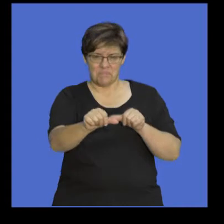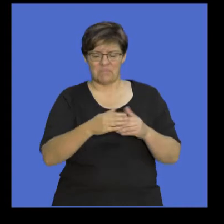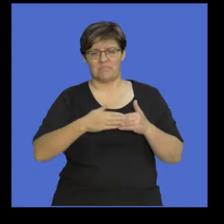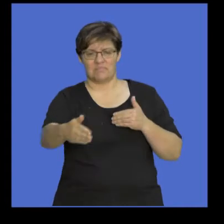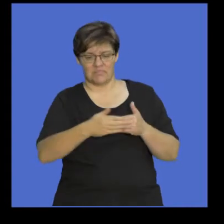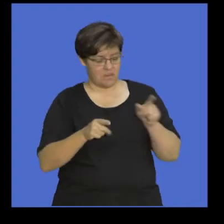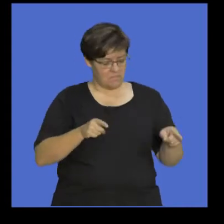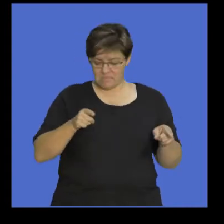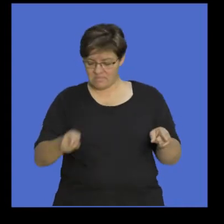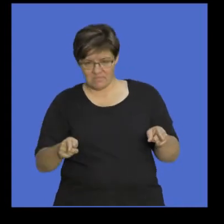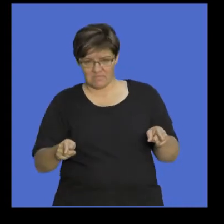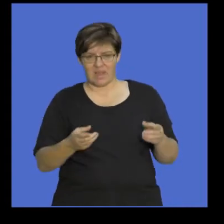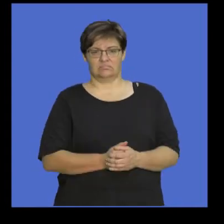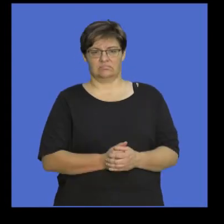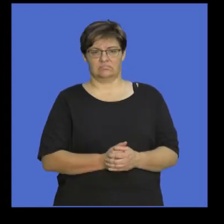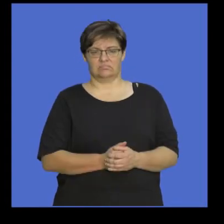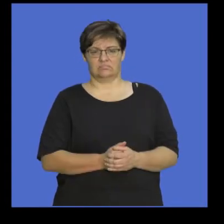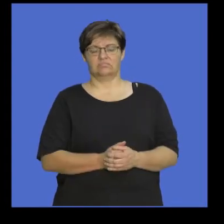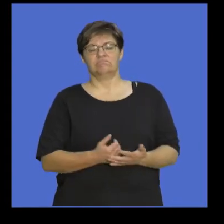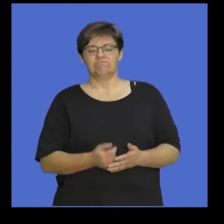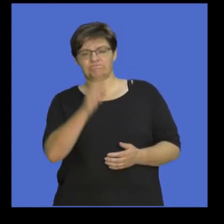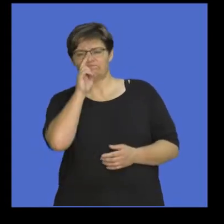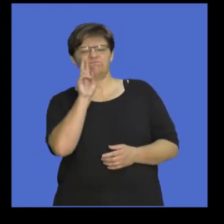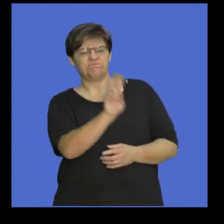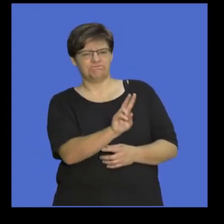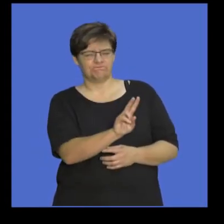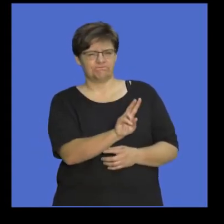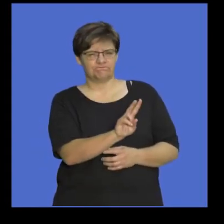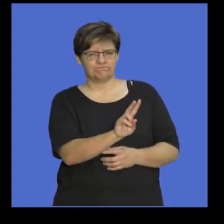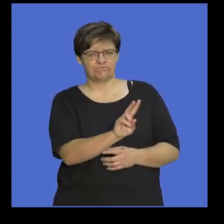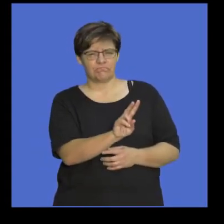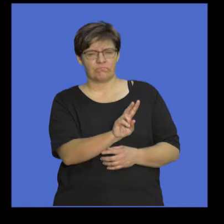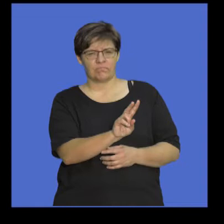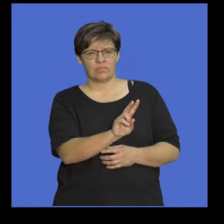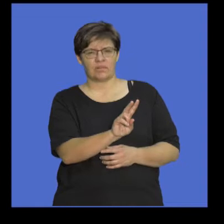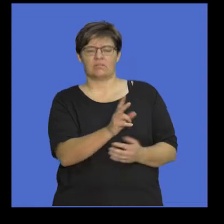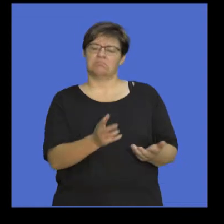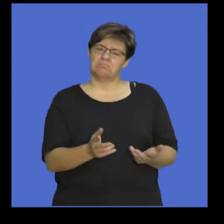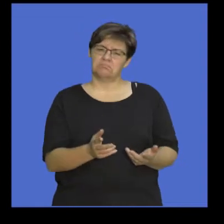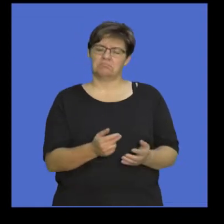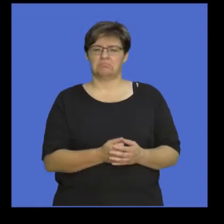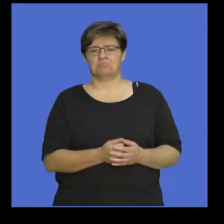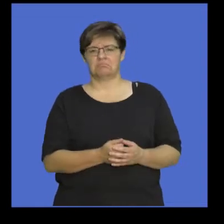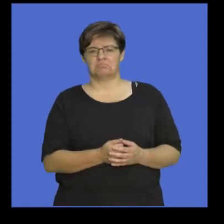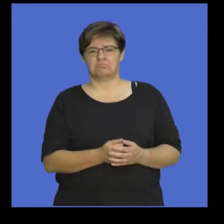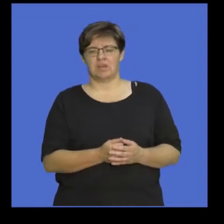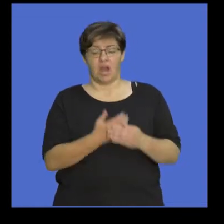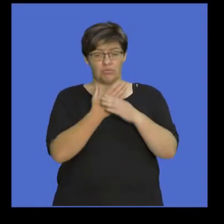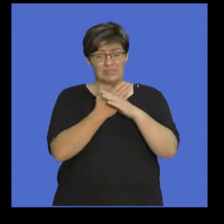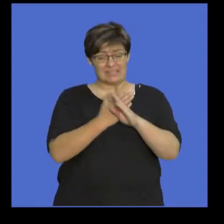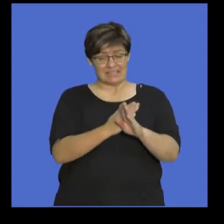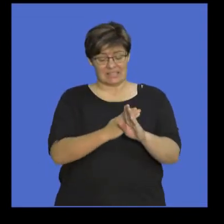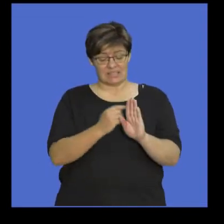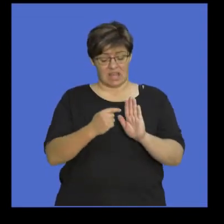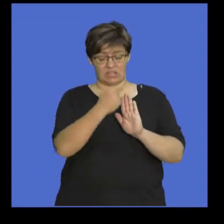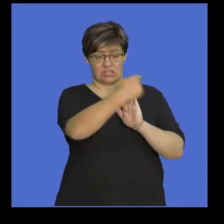points in a circuit, right? Now let's look at exactly how one could measure, the resistance of a circuit, which